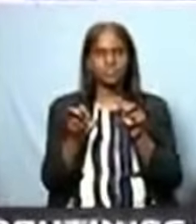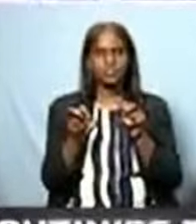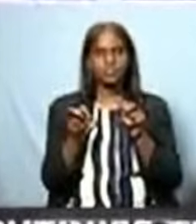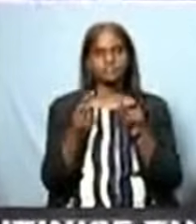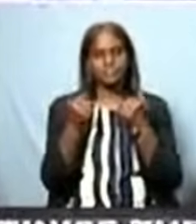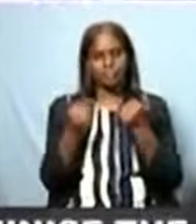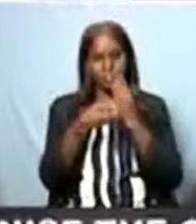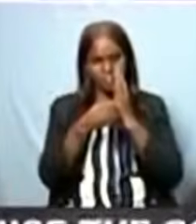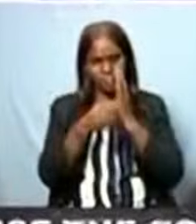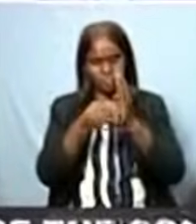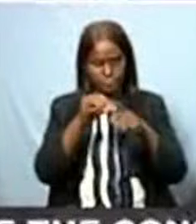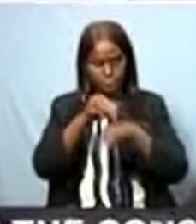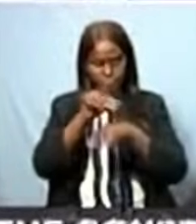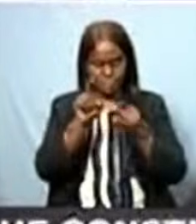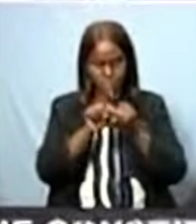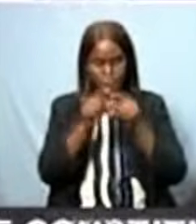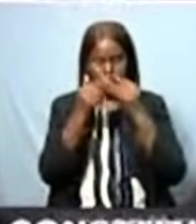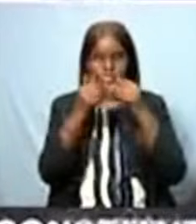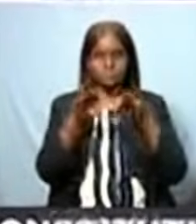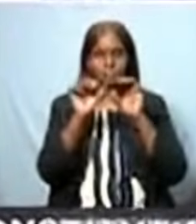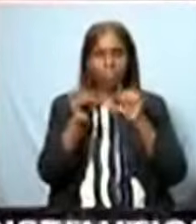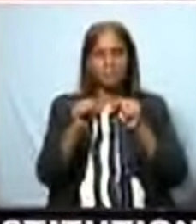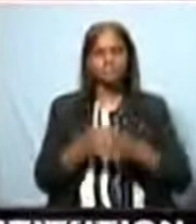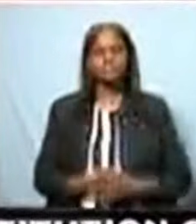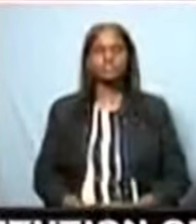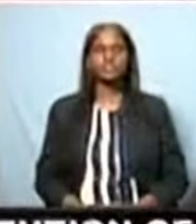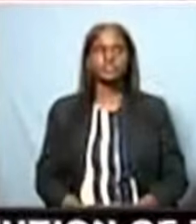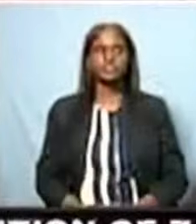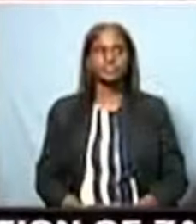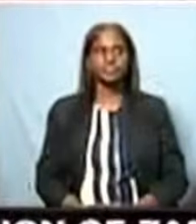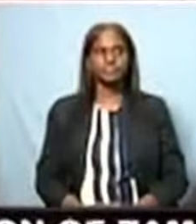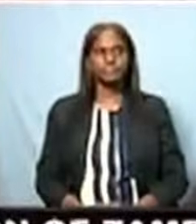You are guided accordingly, and you may proceed.